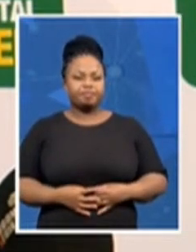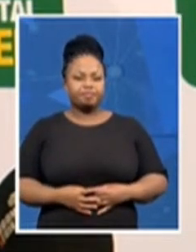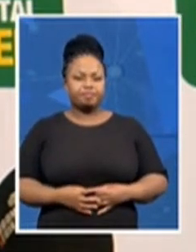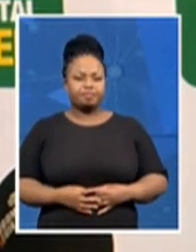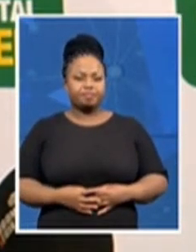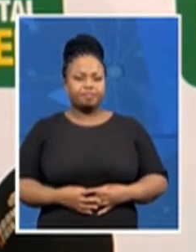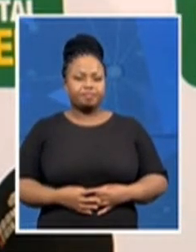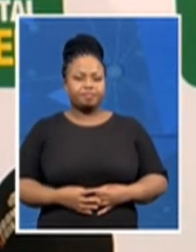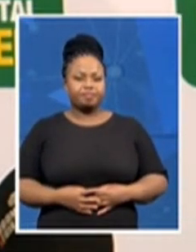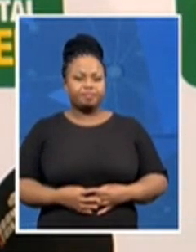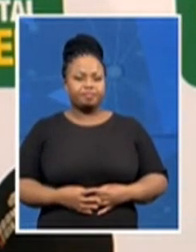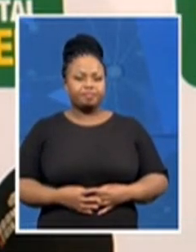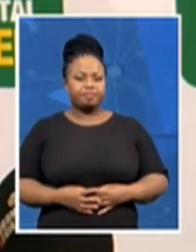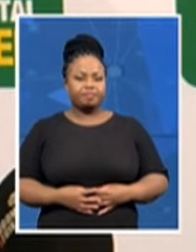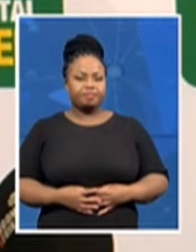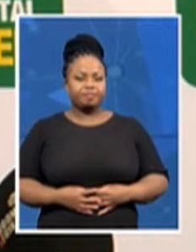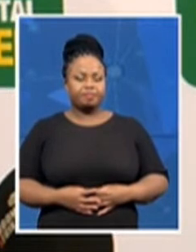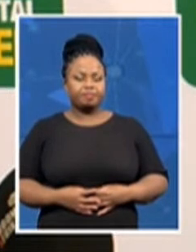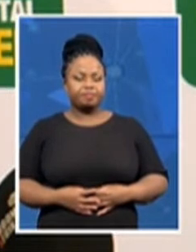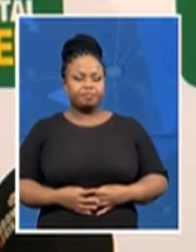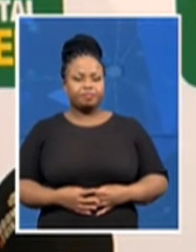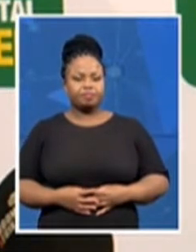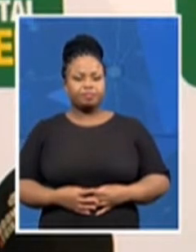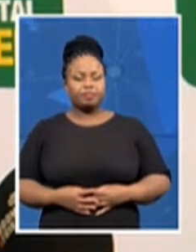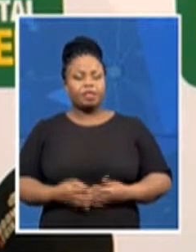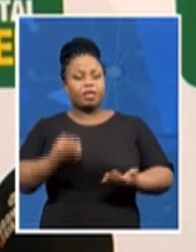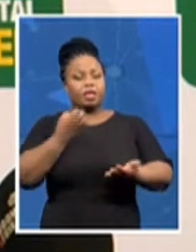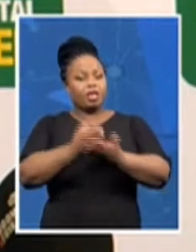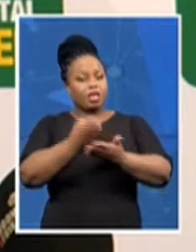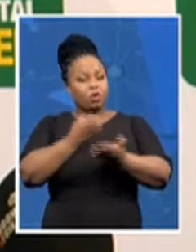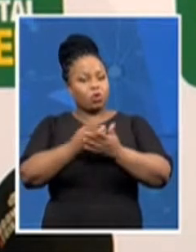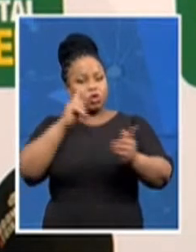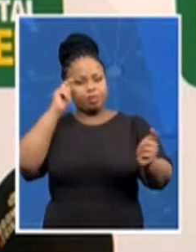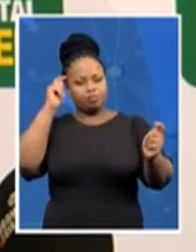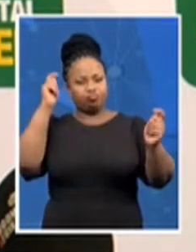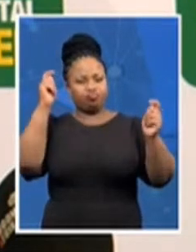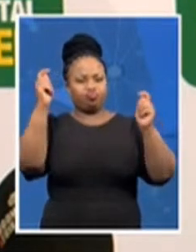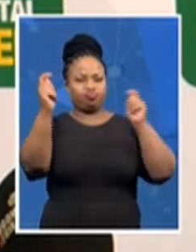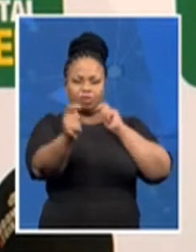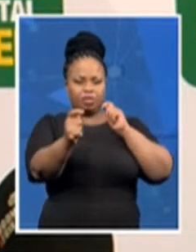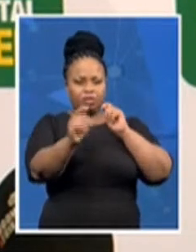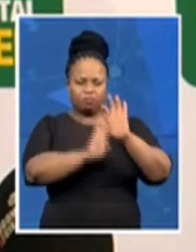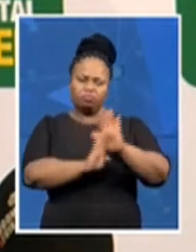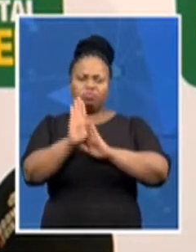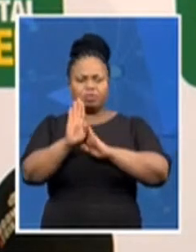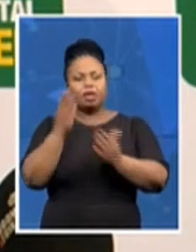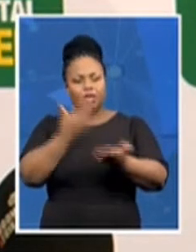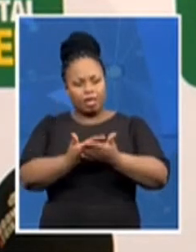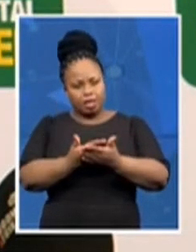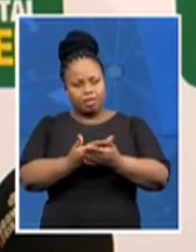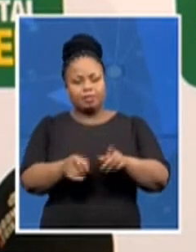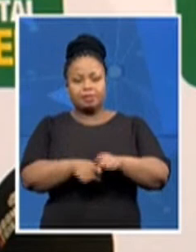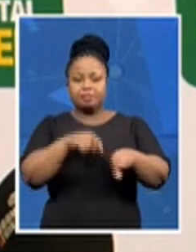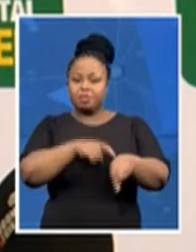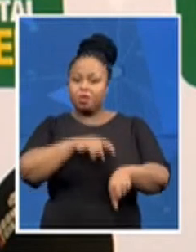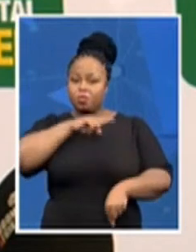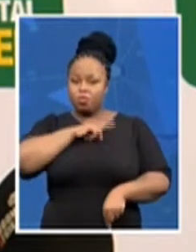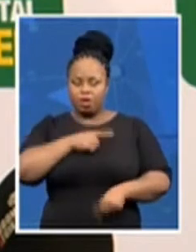transformation of the economy, especially trying to force the implementation of principles of